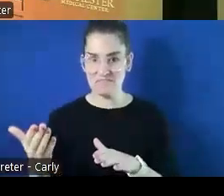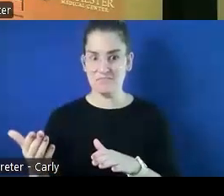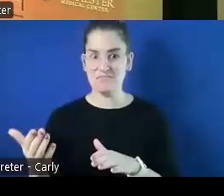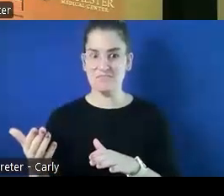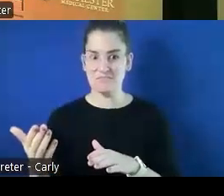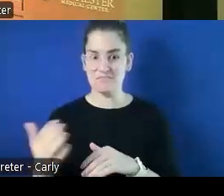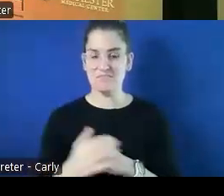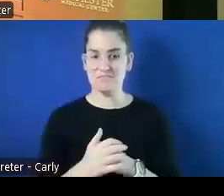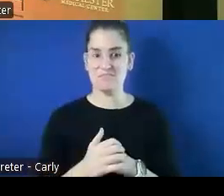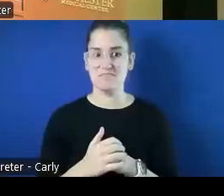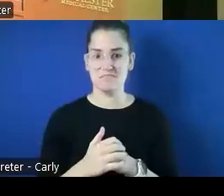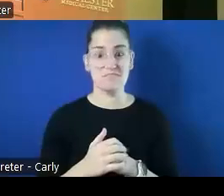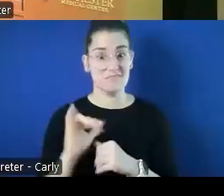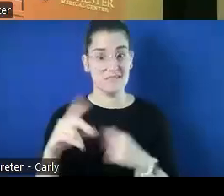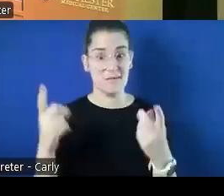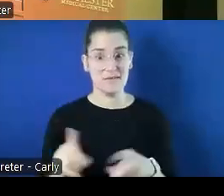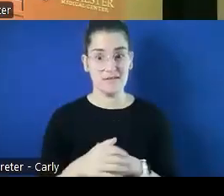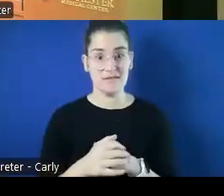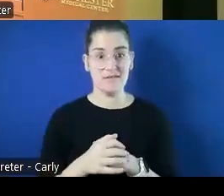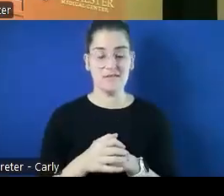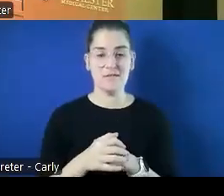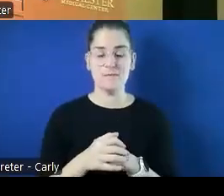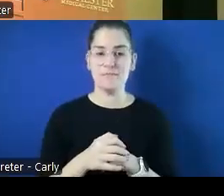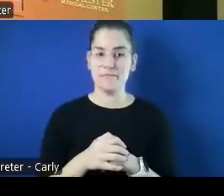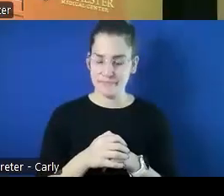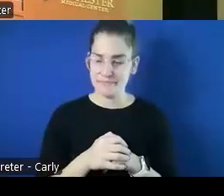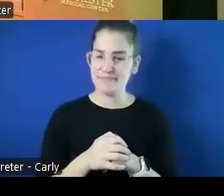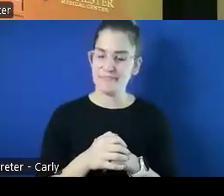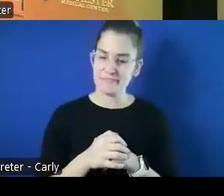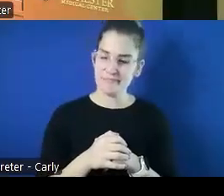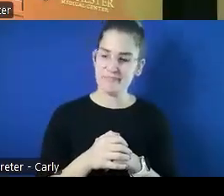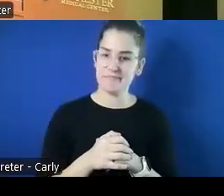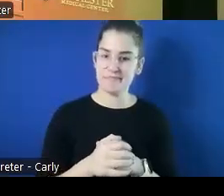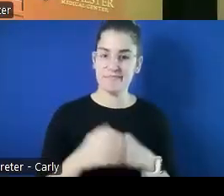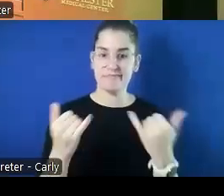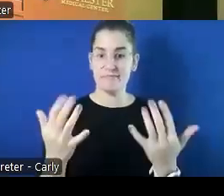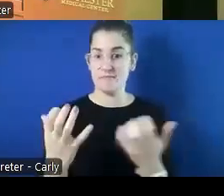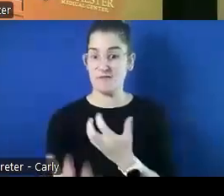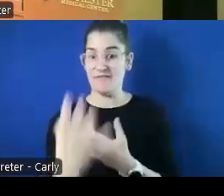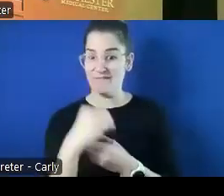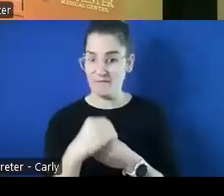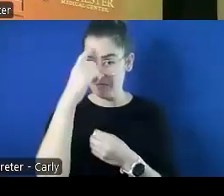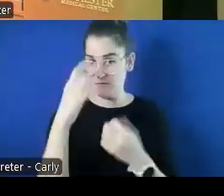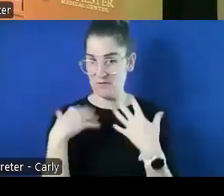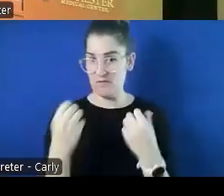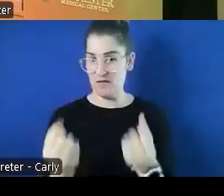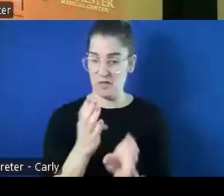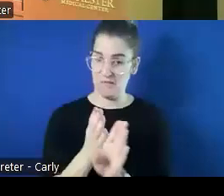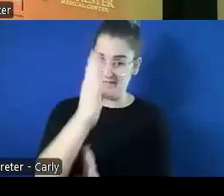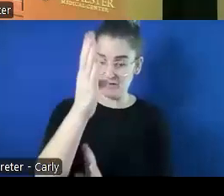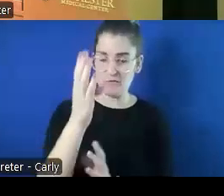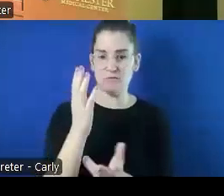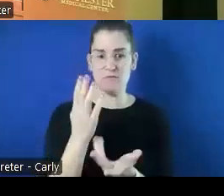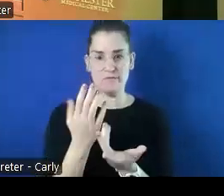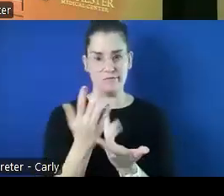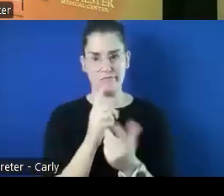And we have certainly efforts to involve mental health professionals to respond to mental health